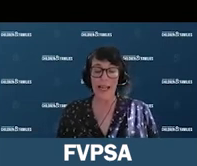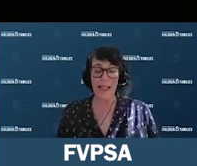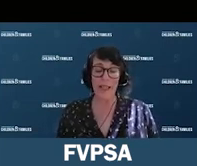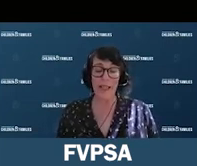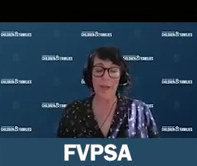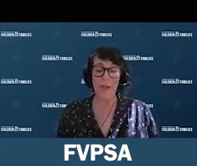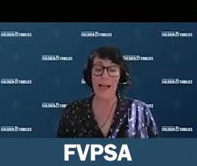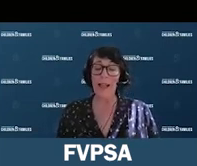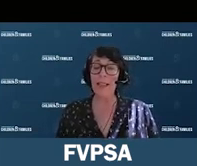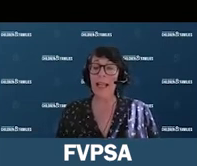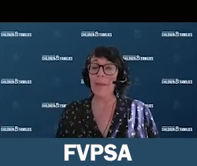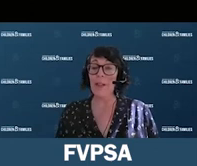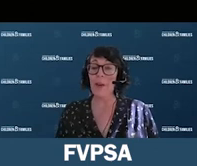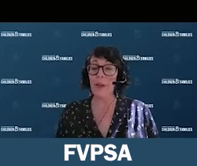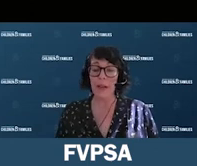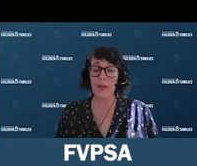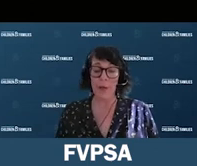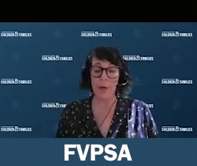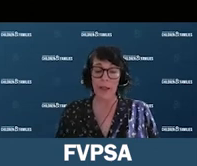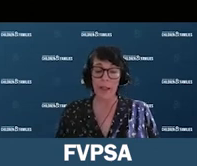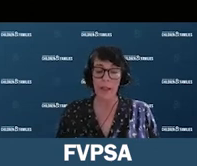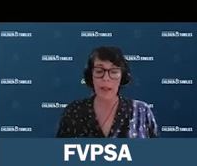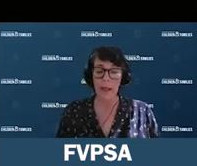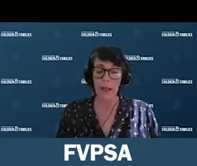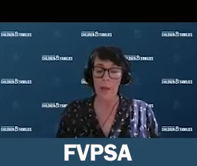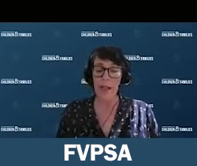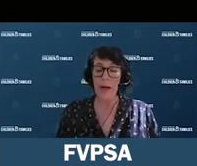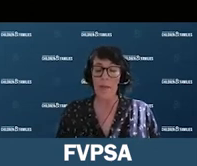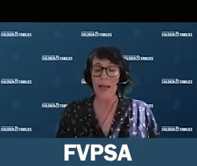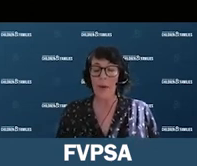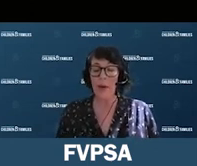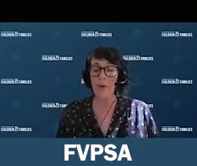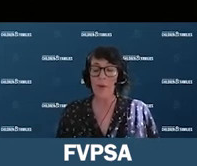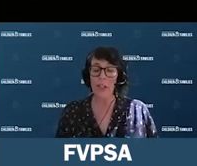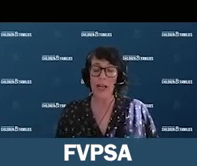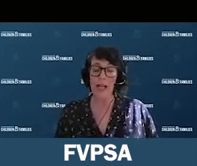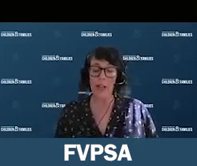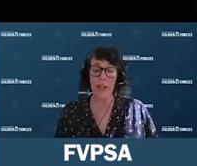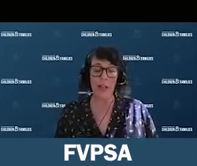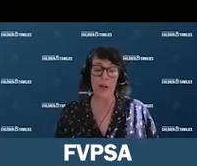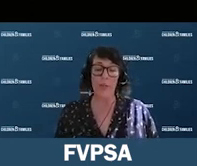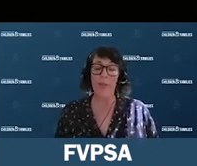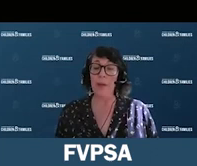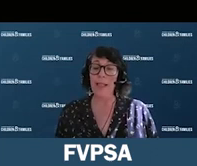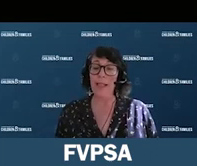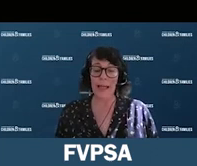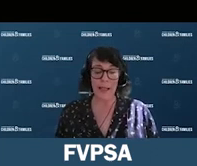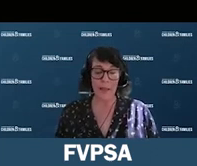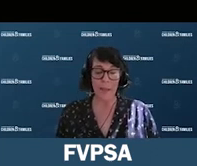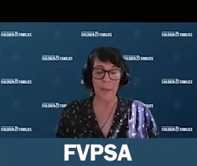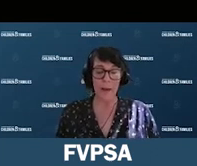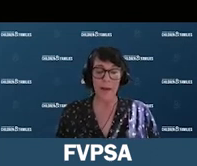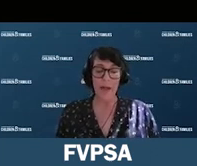the status of key personnel named in your notice of award, or when you want to make a post-award change to the scope of your